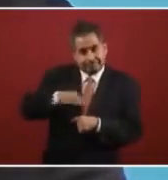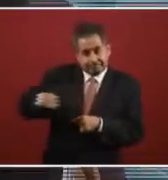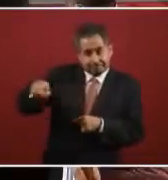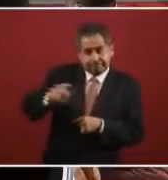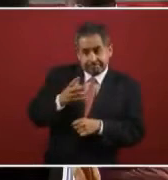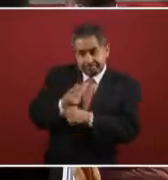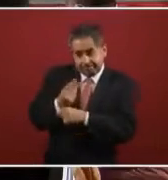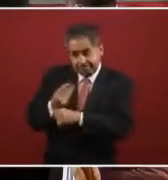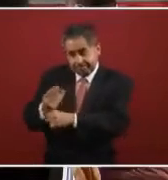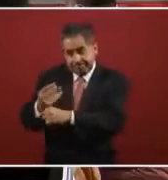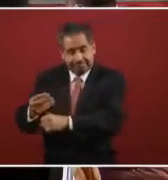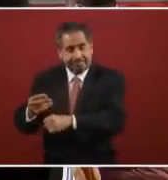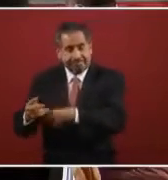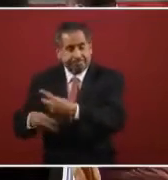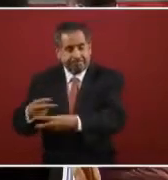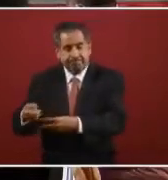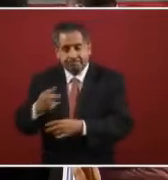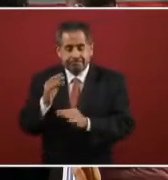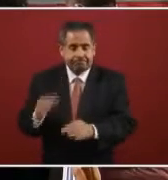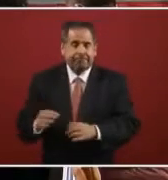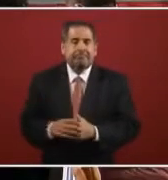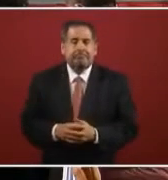So the money's going there,